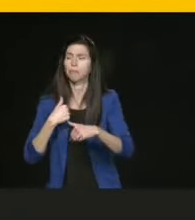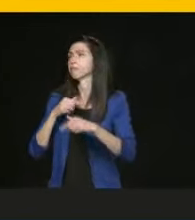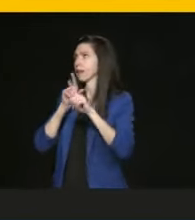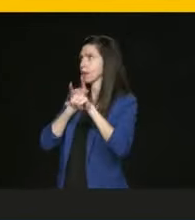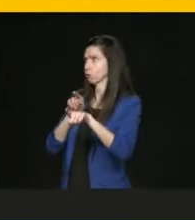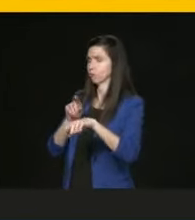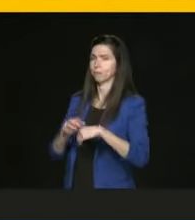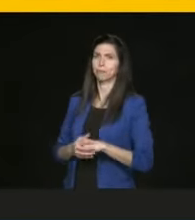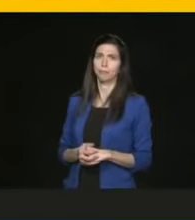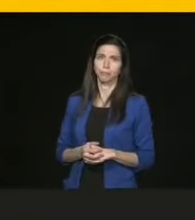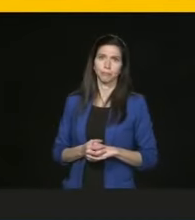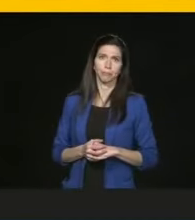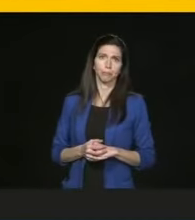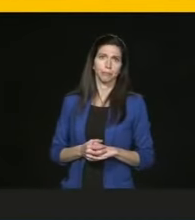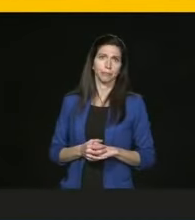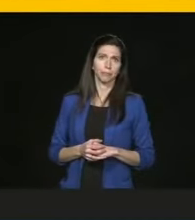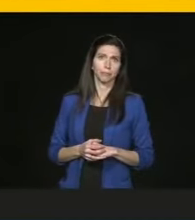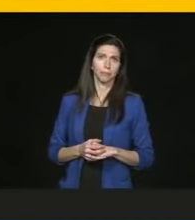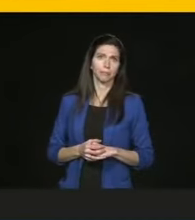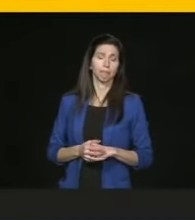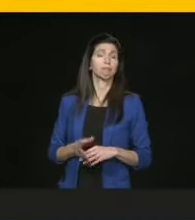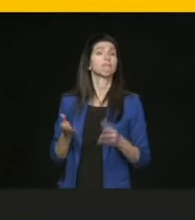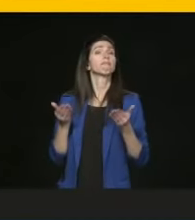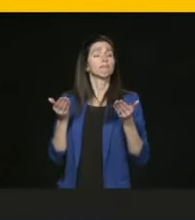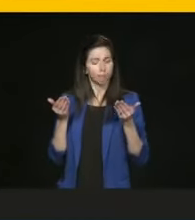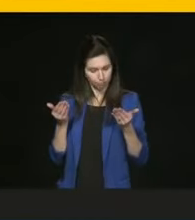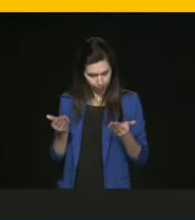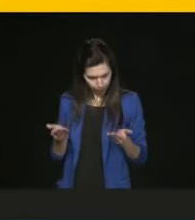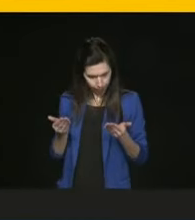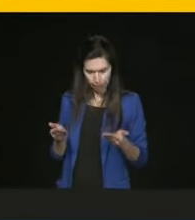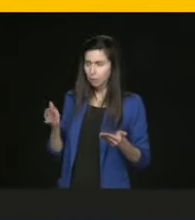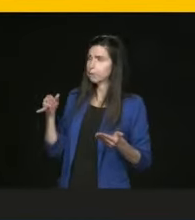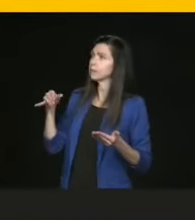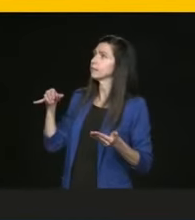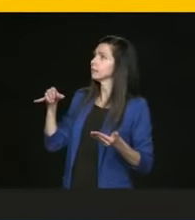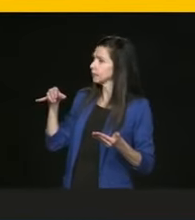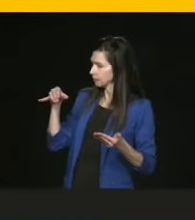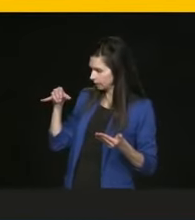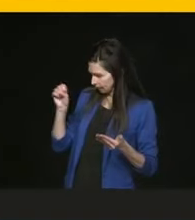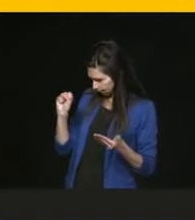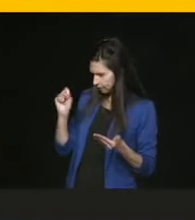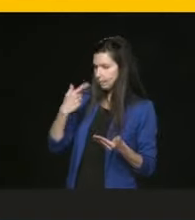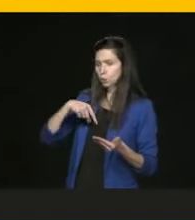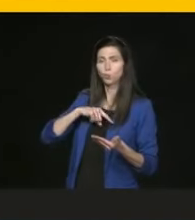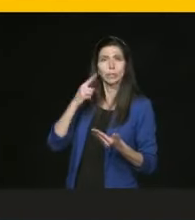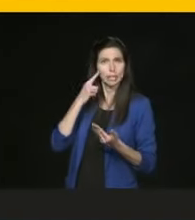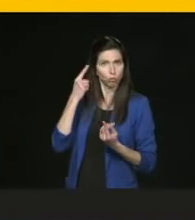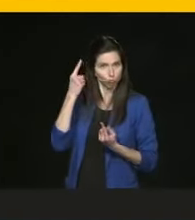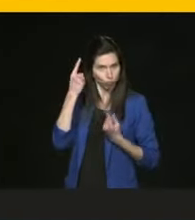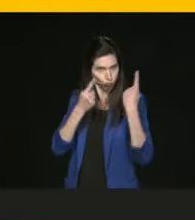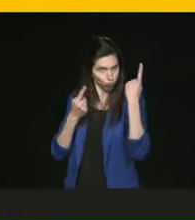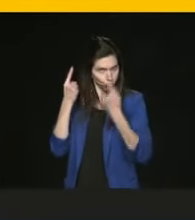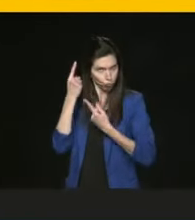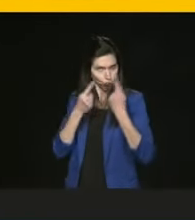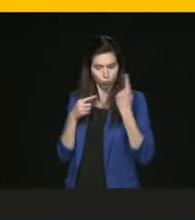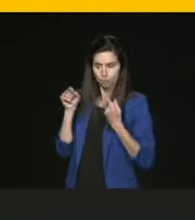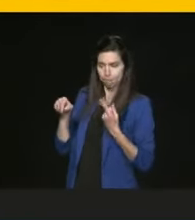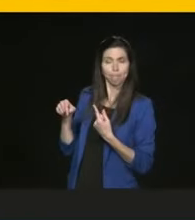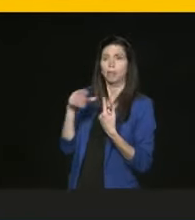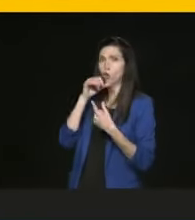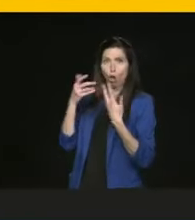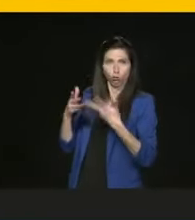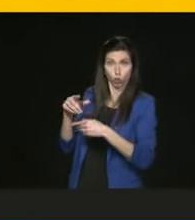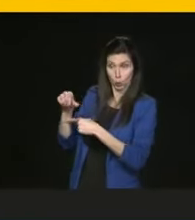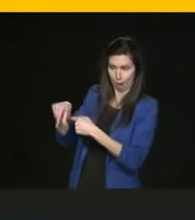We are starting to realize in Quebec and everywhere in Canada that many essential